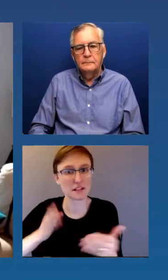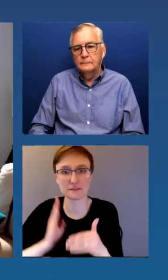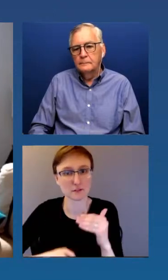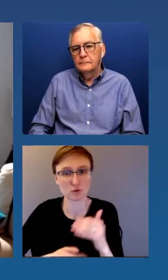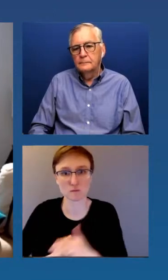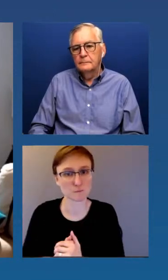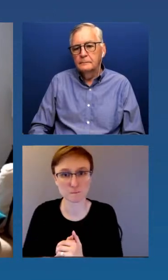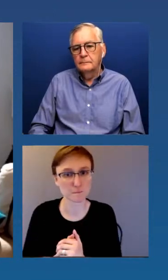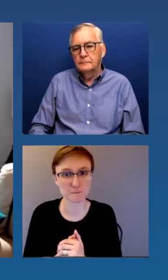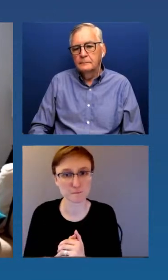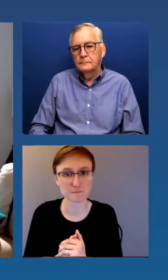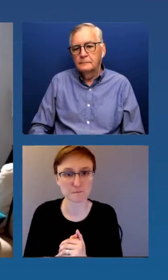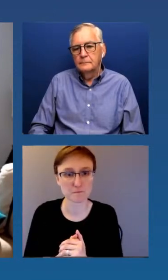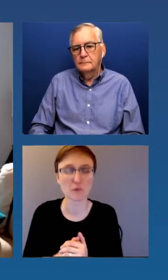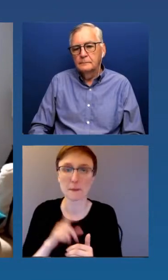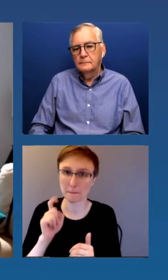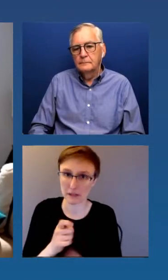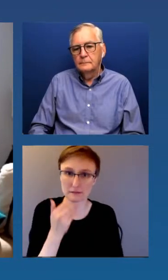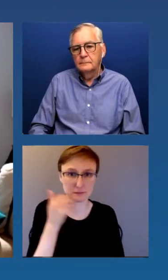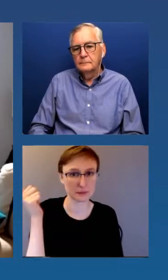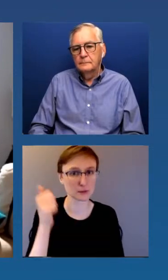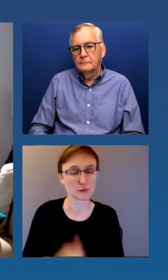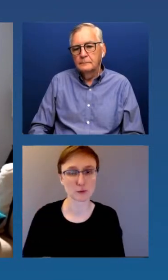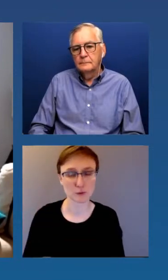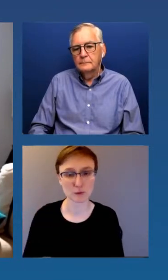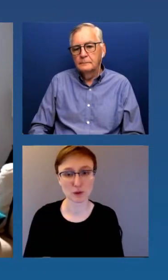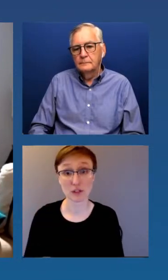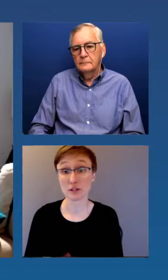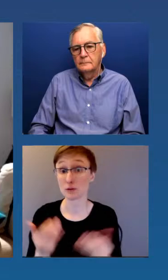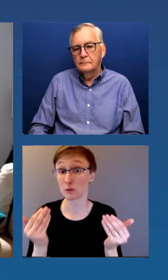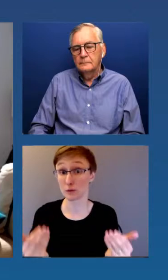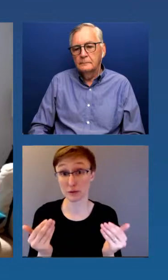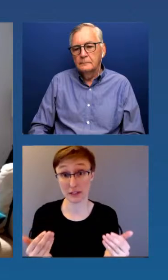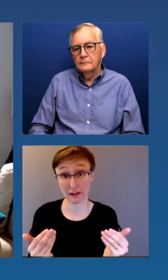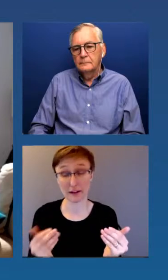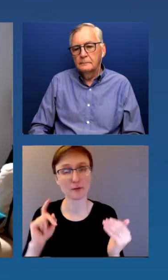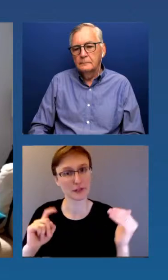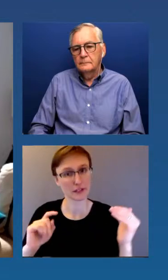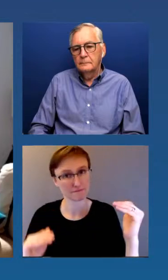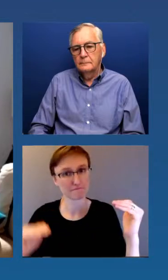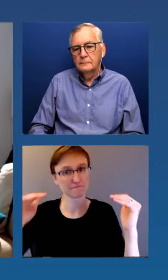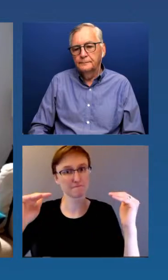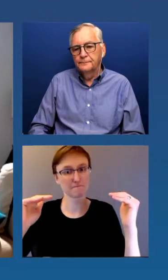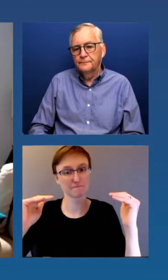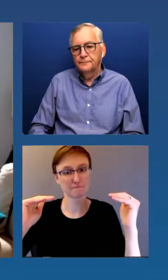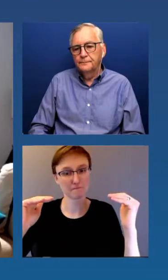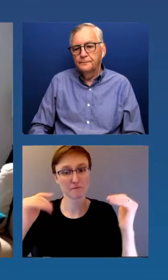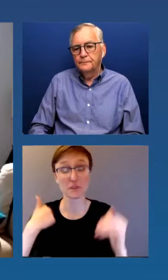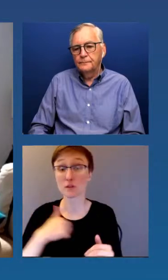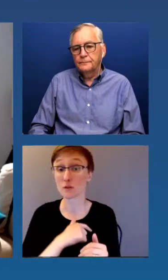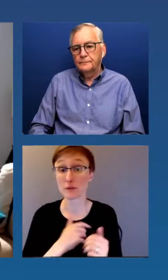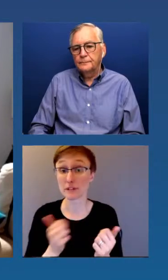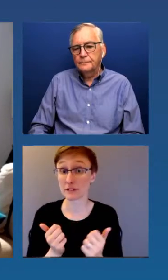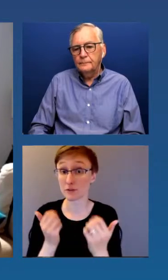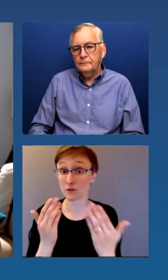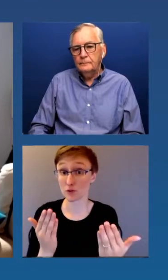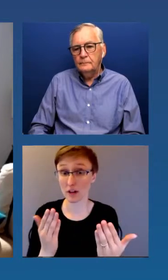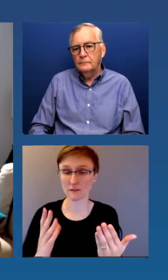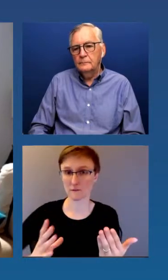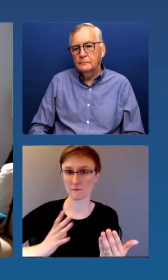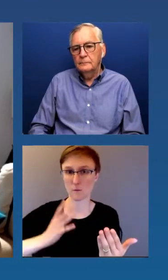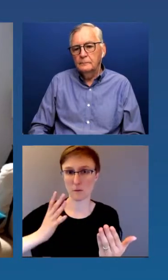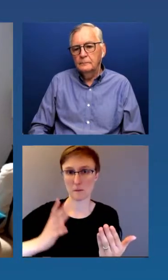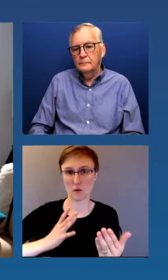So that is where our starting point today is. And what we are recommending is a formal evaluation